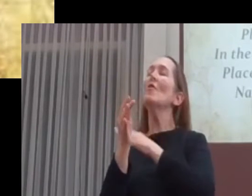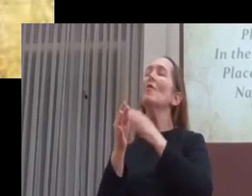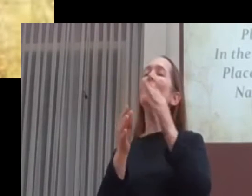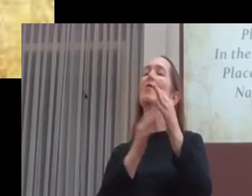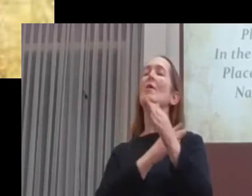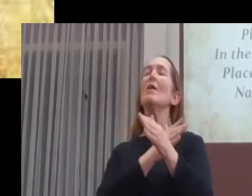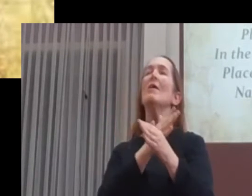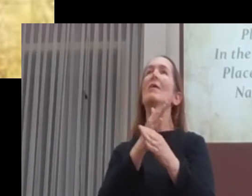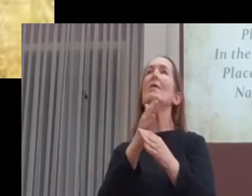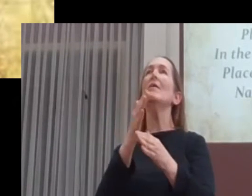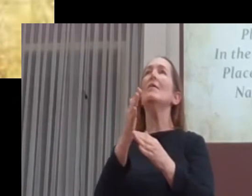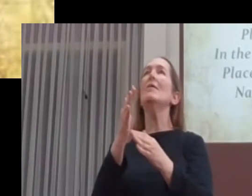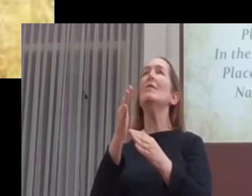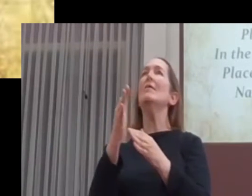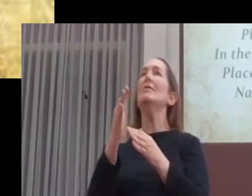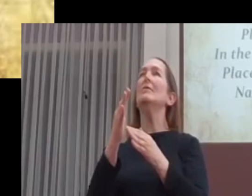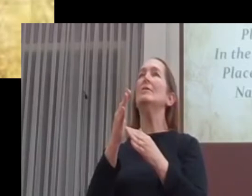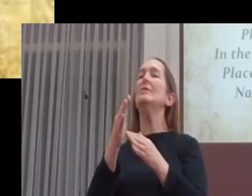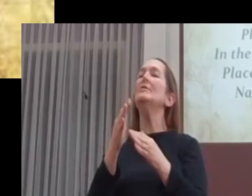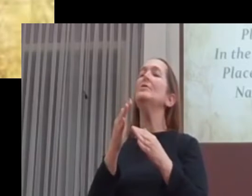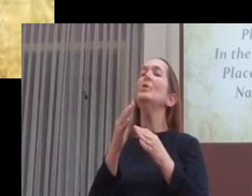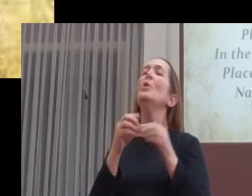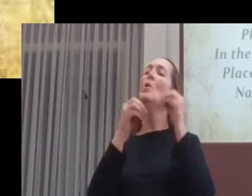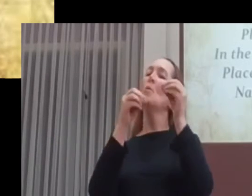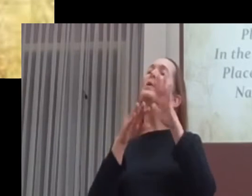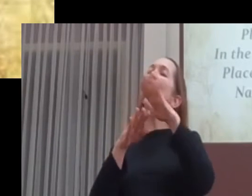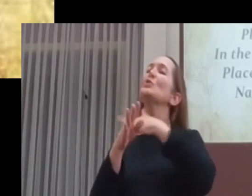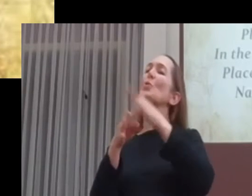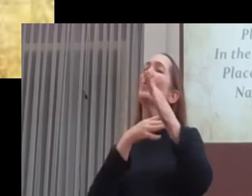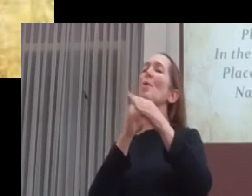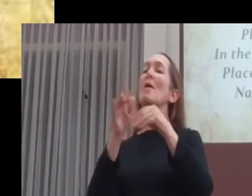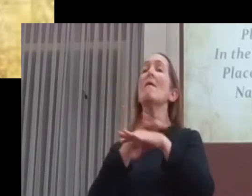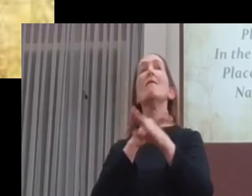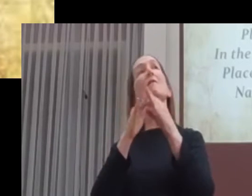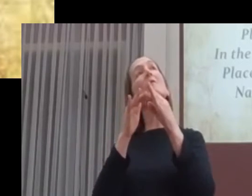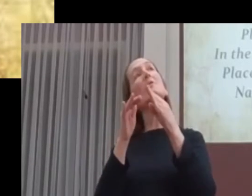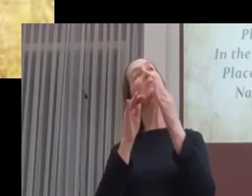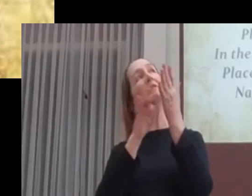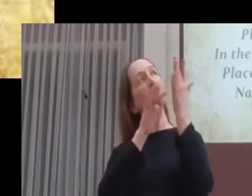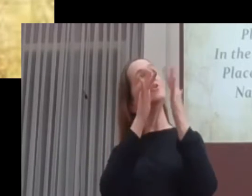garden. Place your hand in the nail's